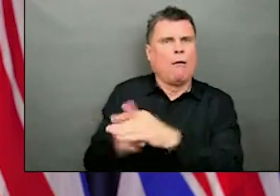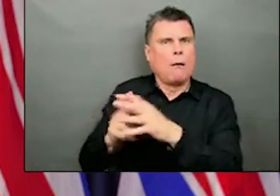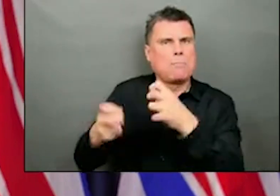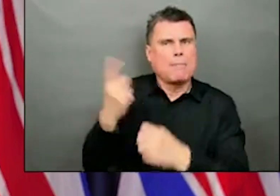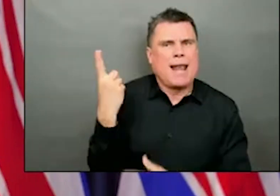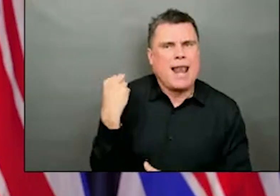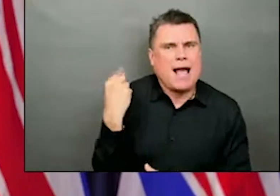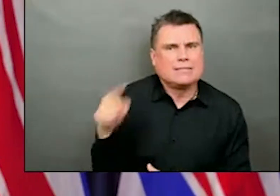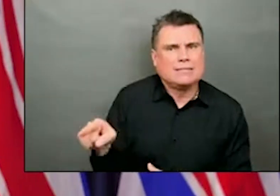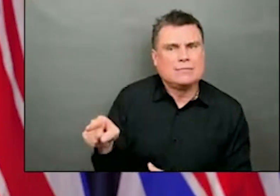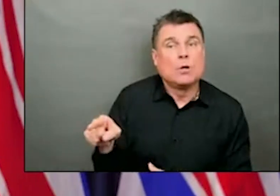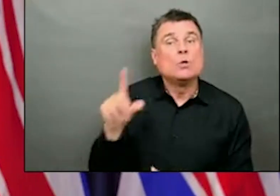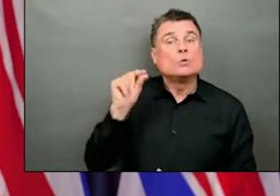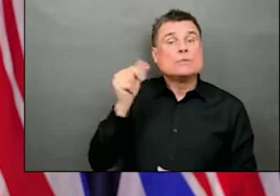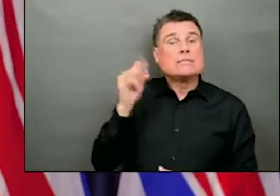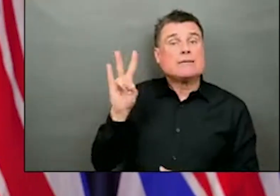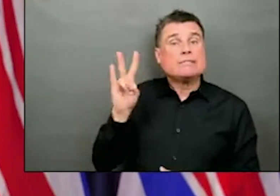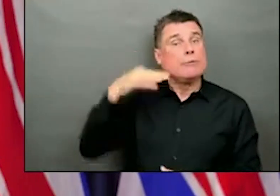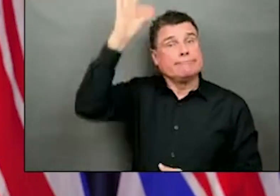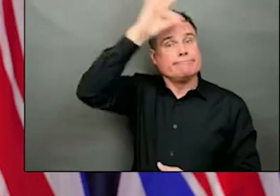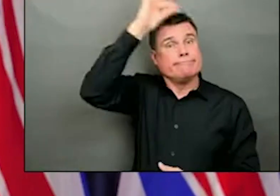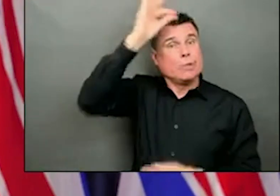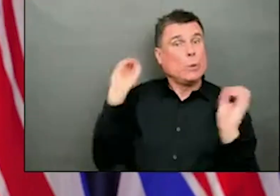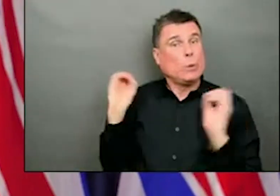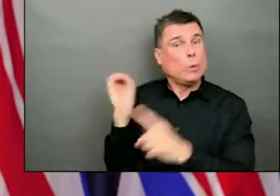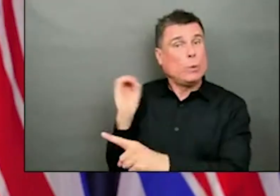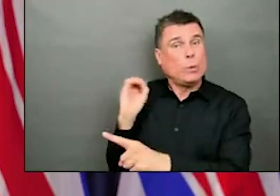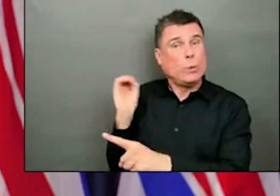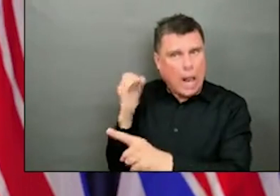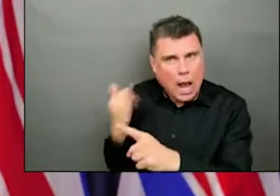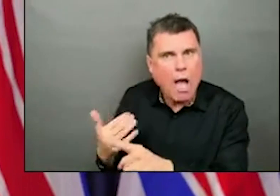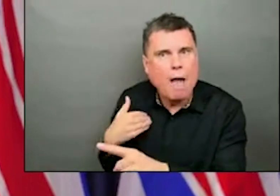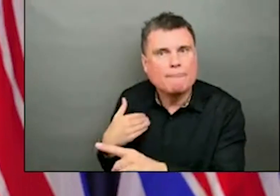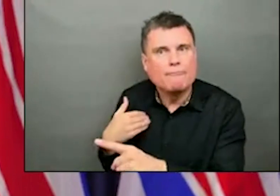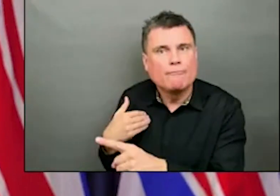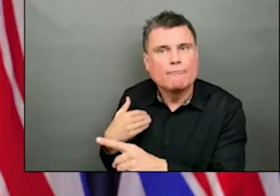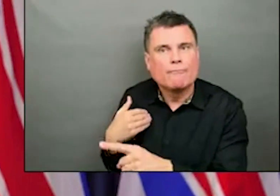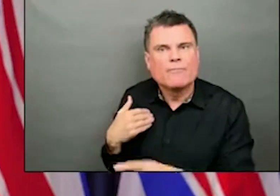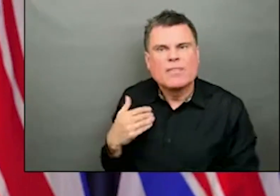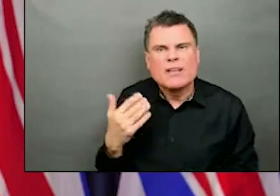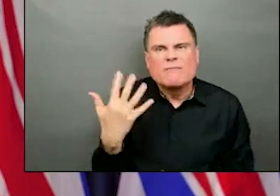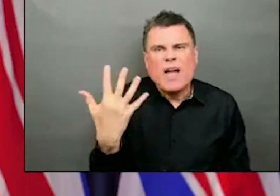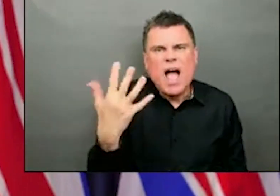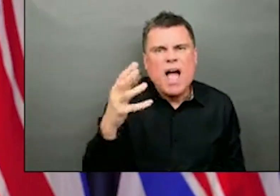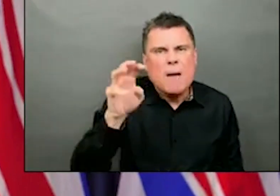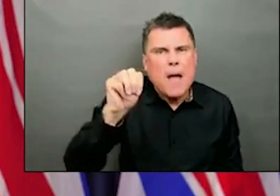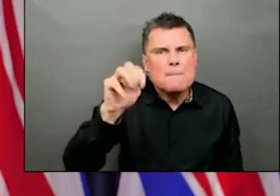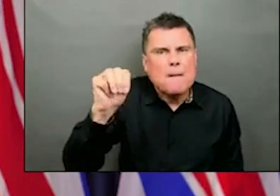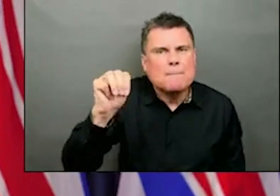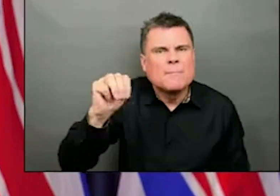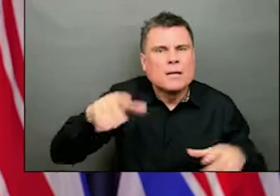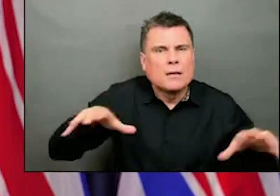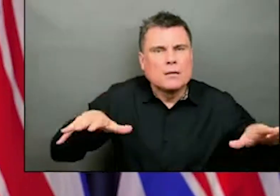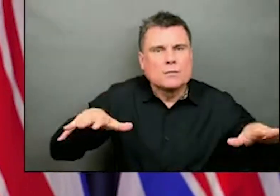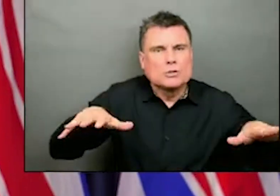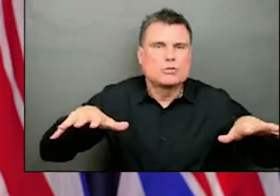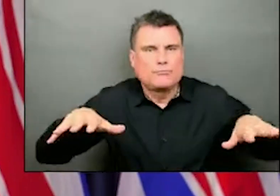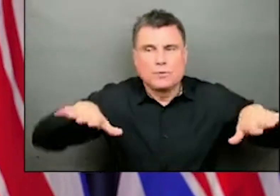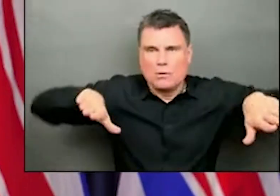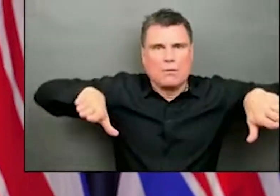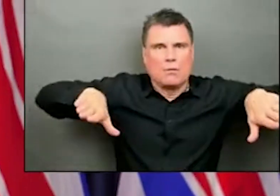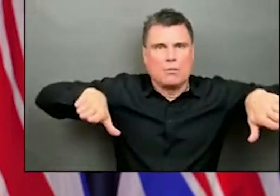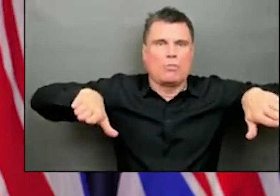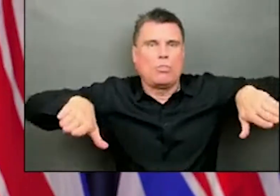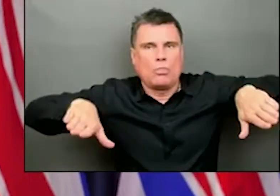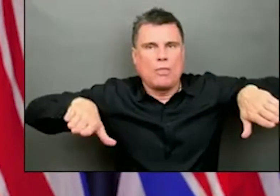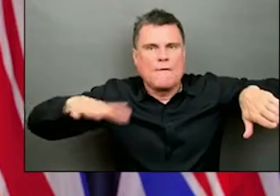it was a 5 millimeter shift 35 meters below the surface that alerted the engineers at the